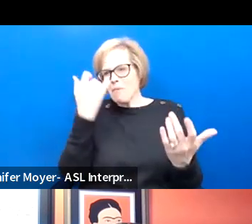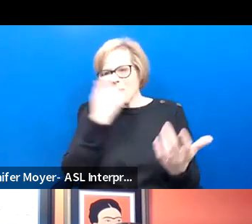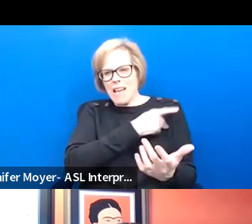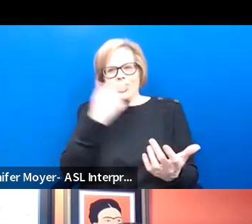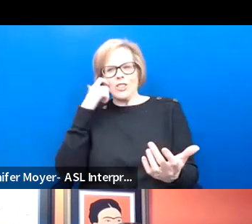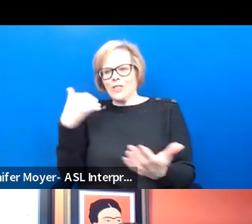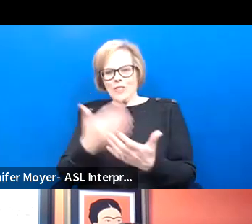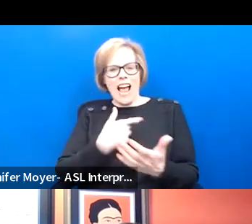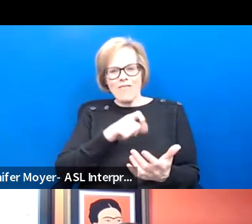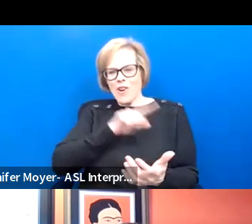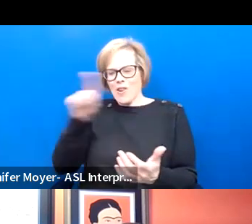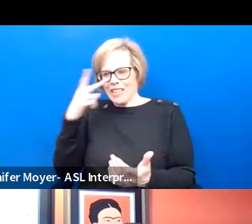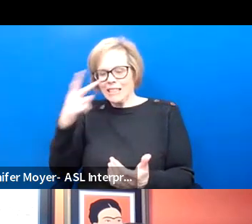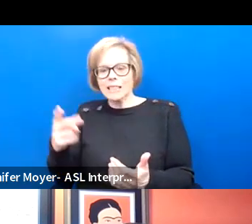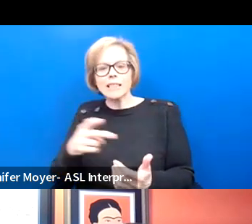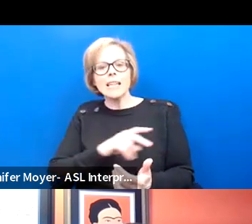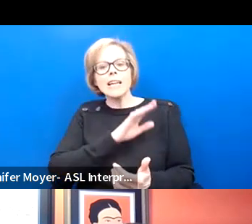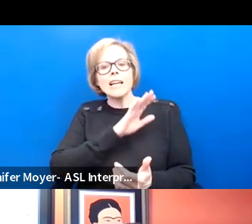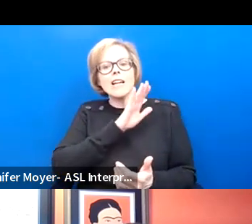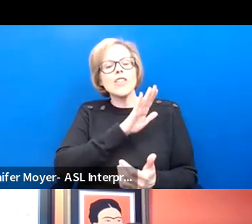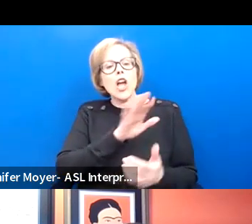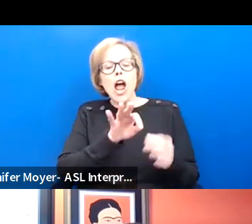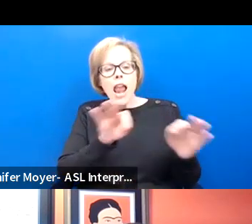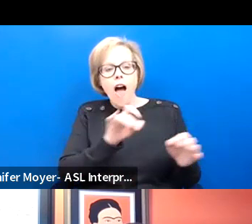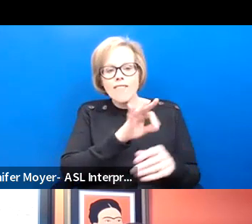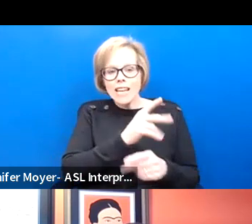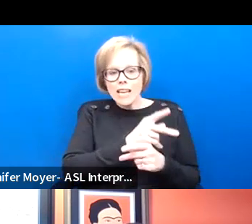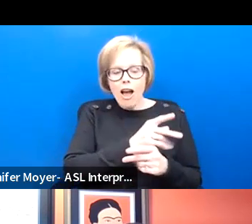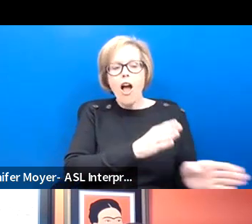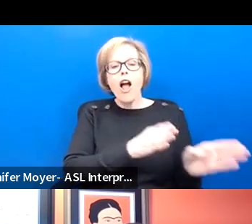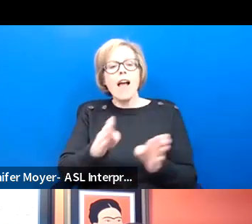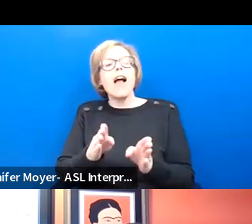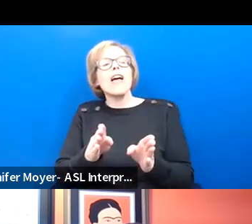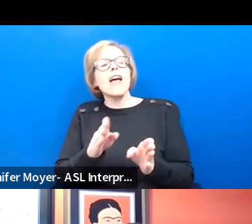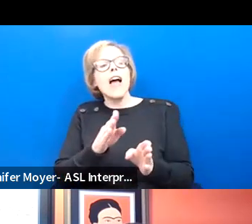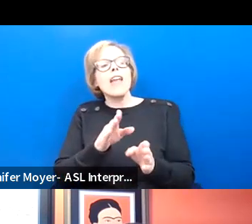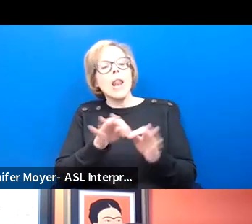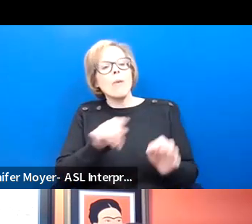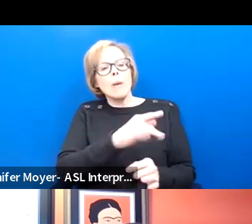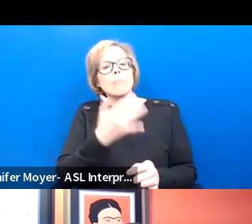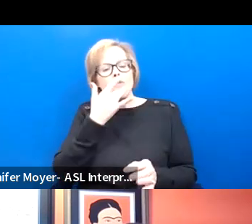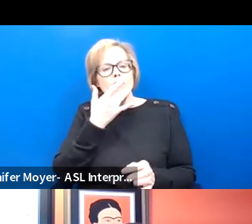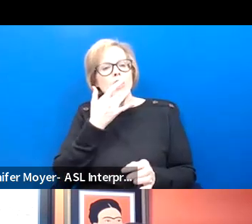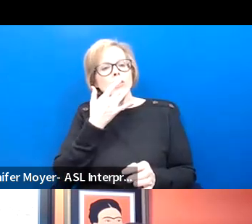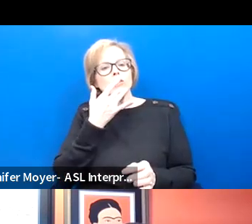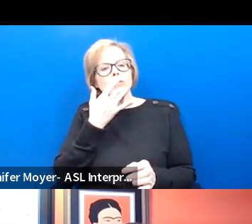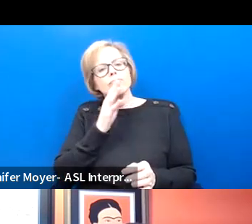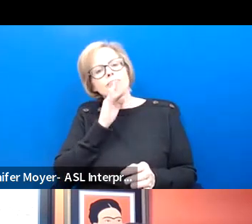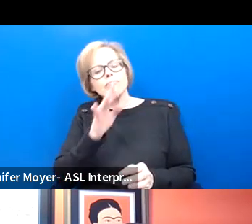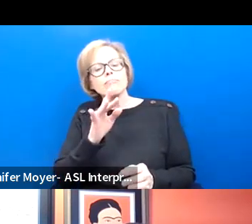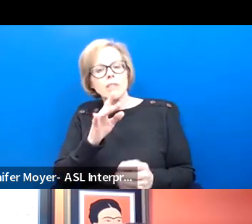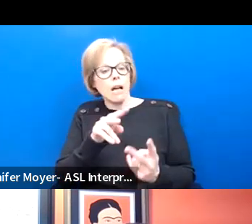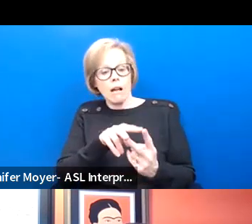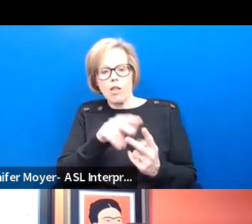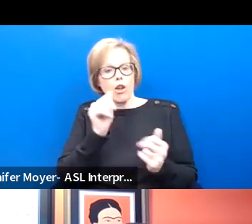walked in. I have to go see the language of care, and then also the language that they prefer to speak. And those can be two different